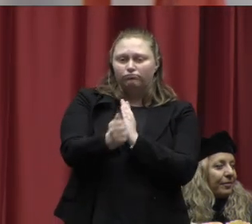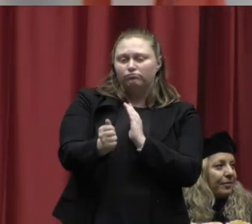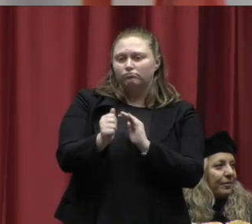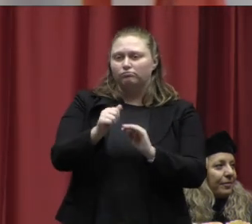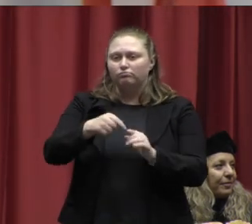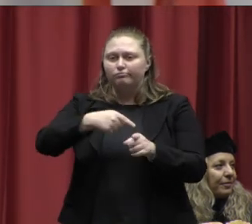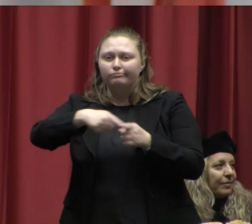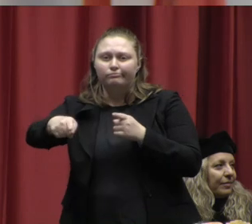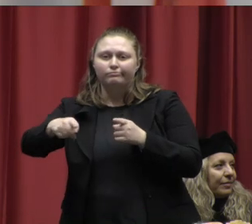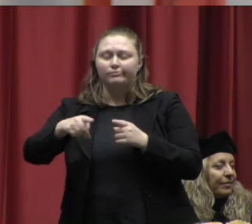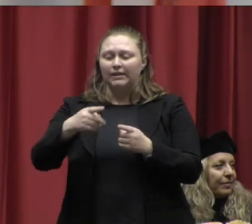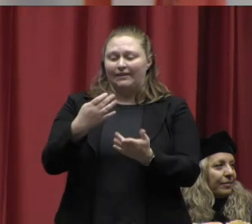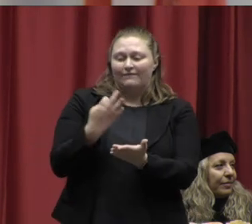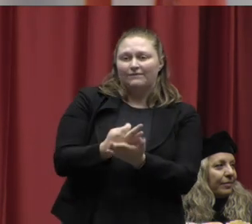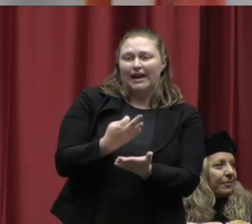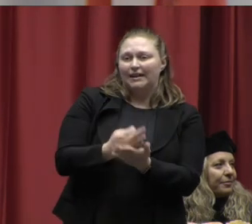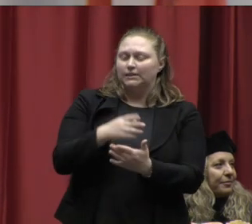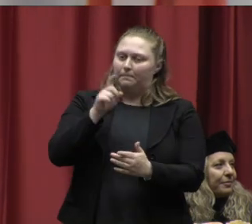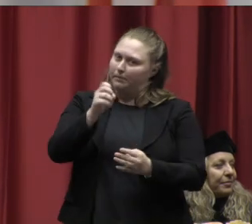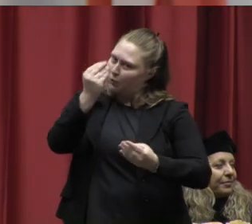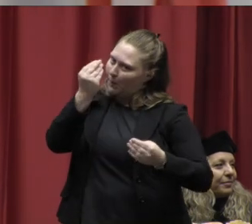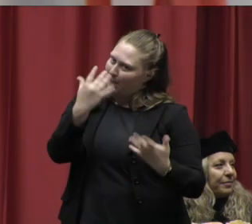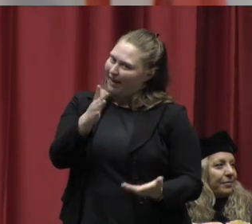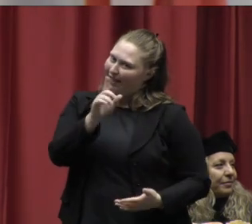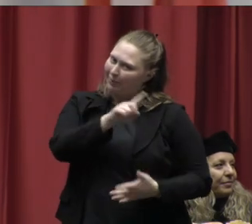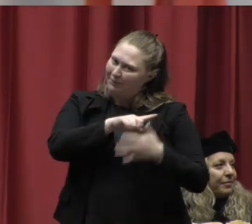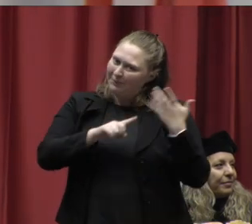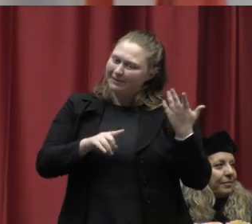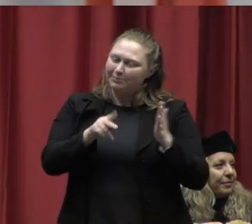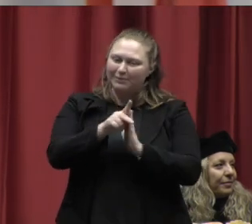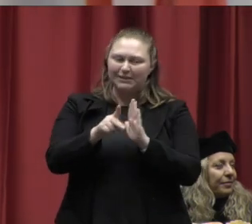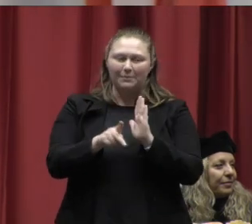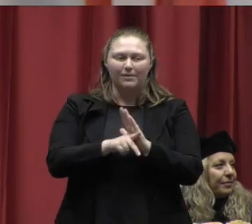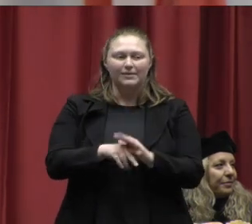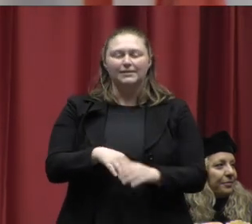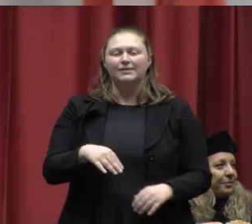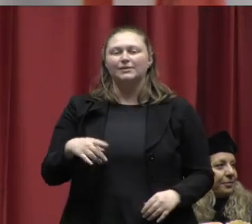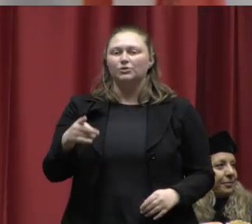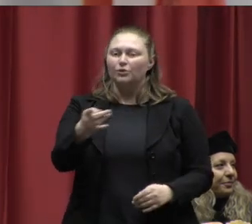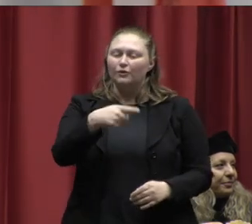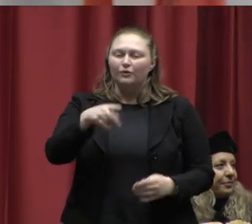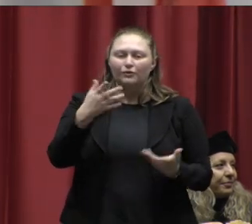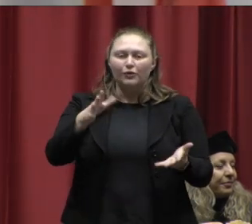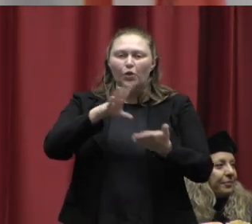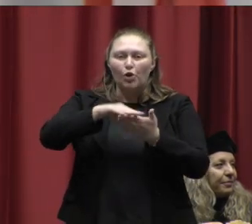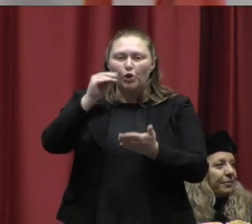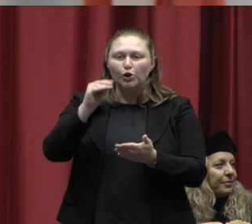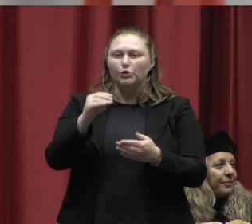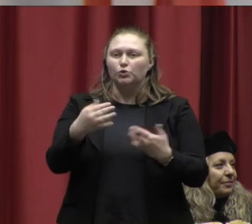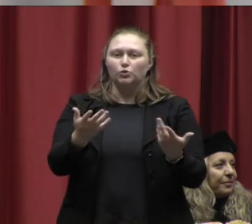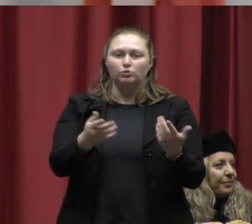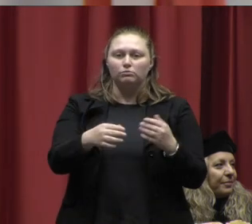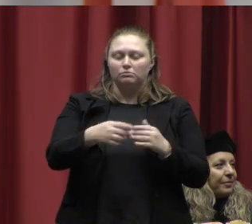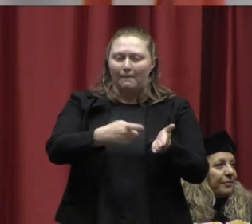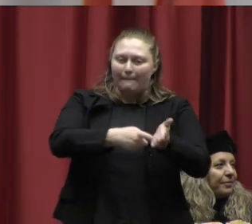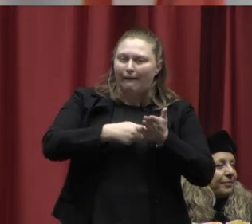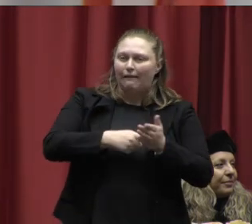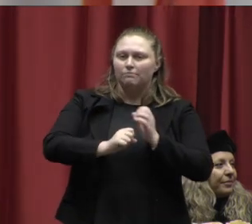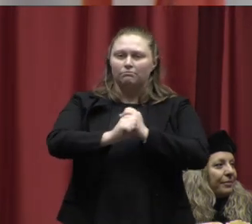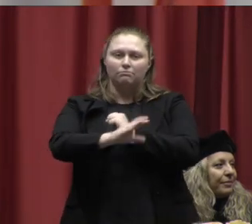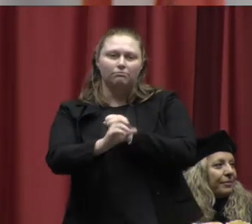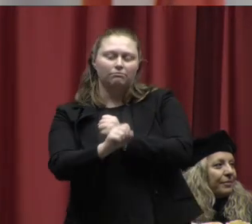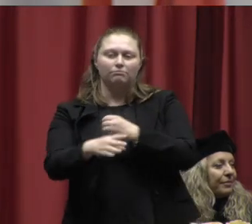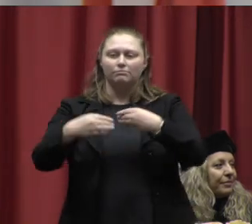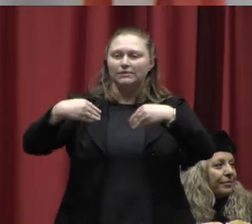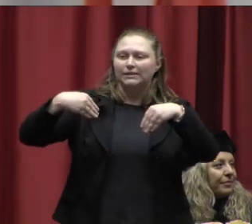of finance that must be obeyed. You've learned to plan, to market, to sell, to create